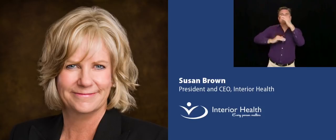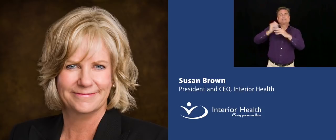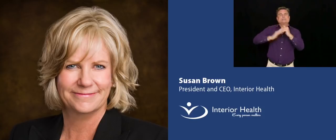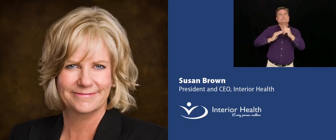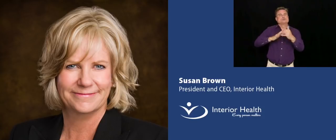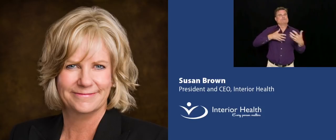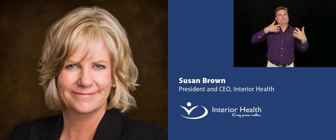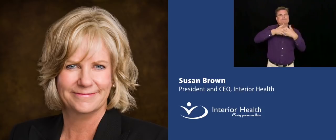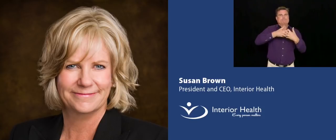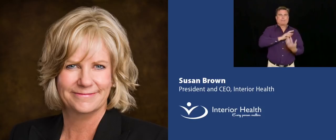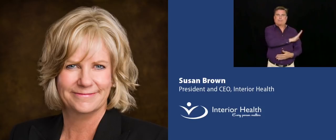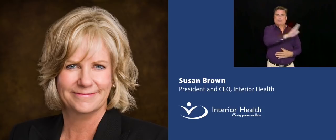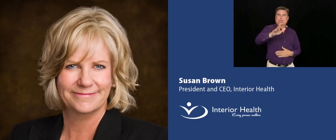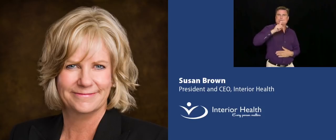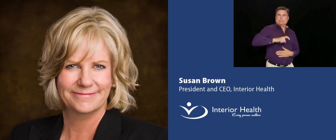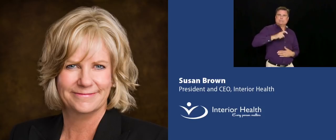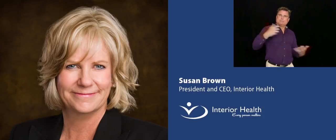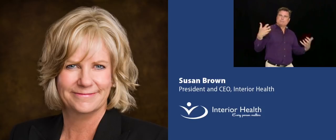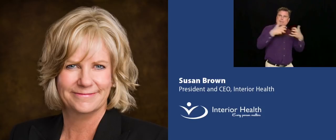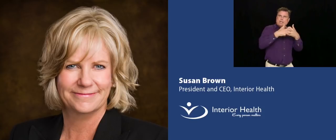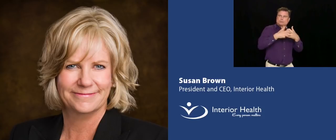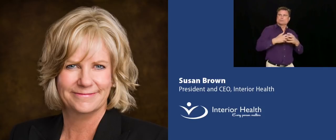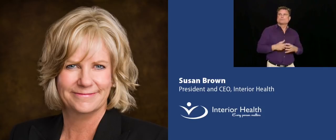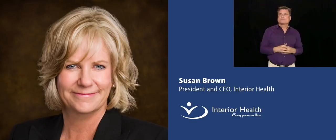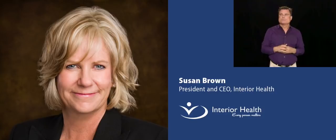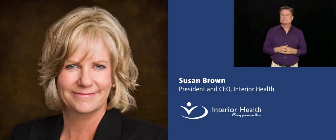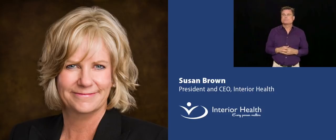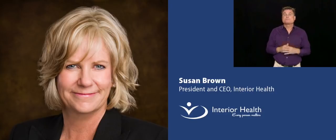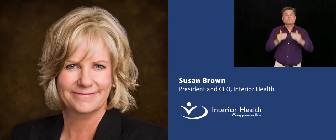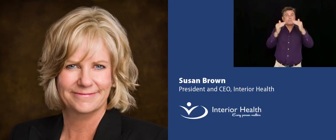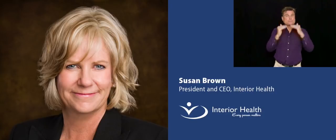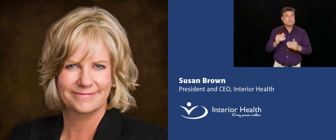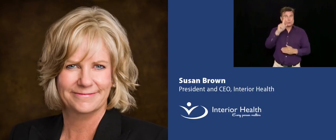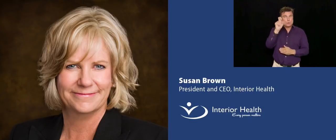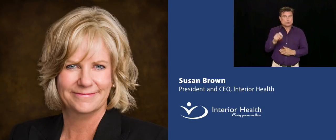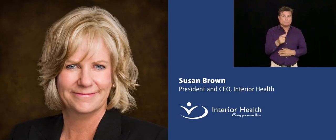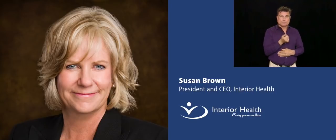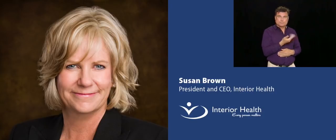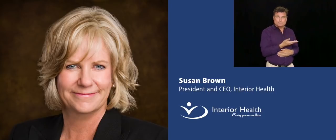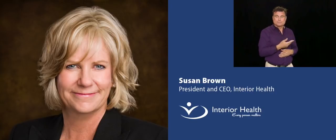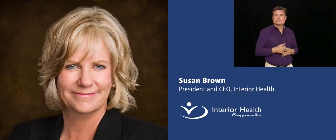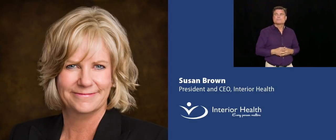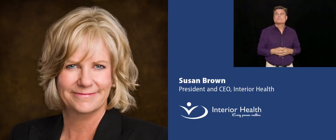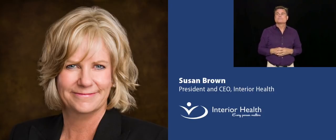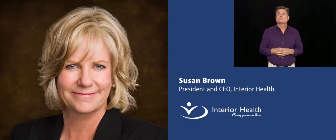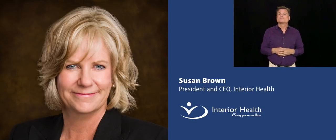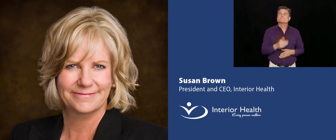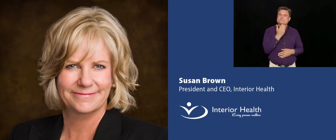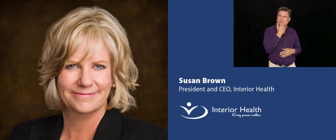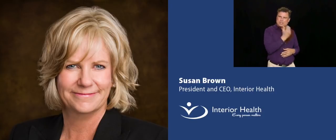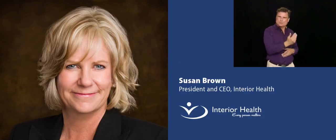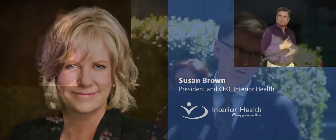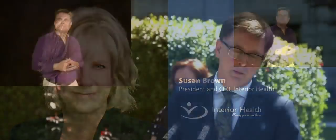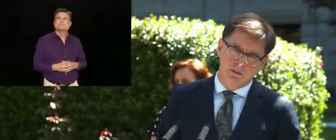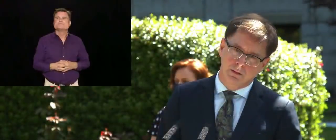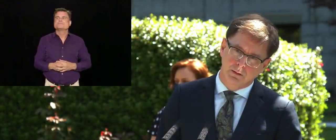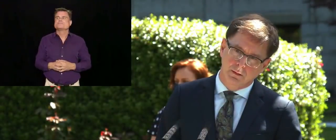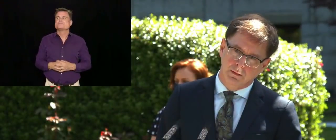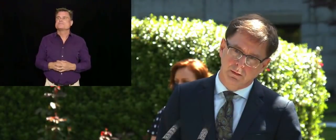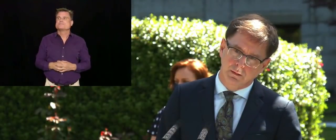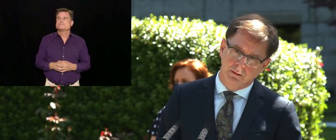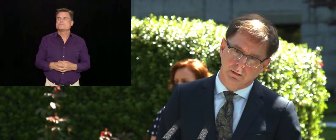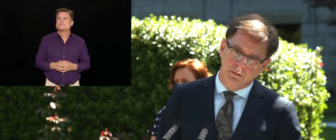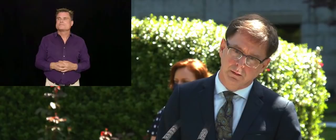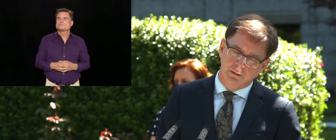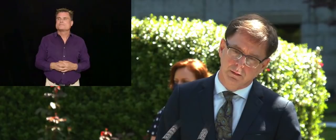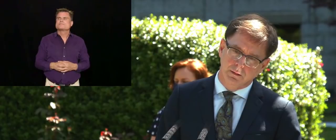Thank you. Next question is from Angela Jones, CTV. Hi, thanks for taking my question. This is also a